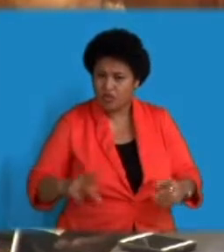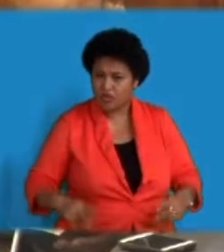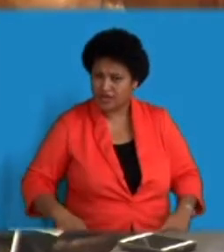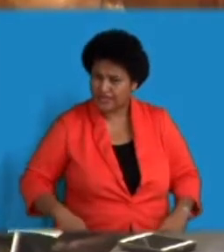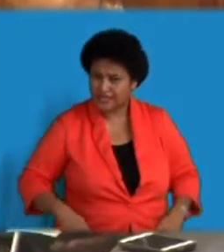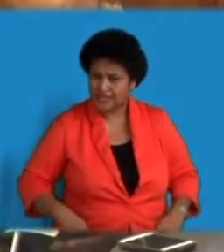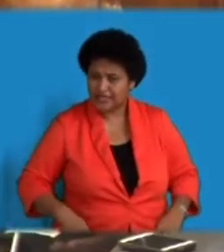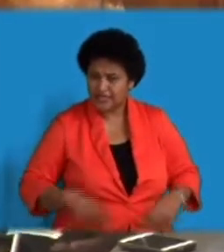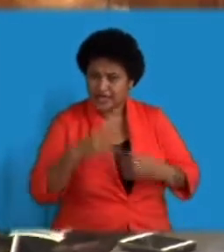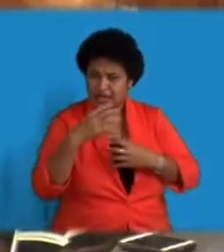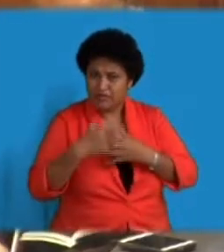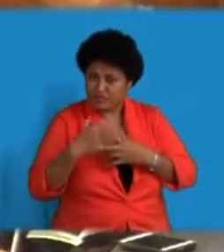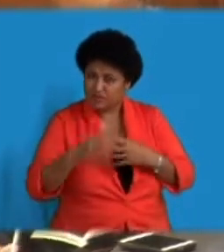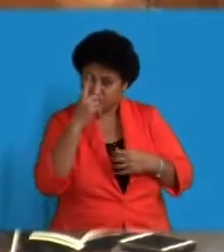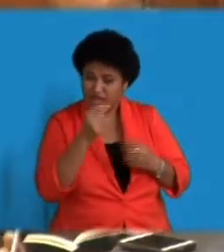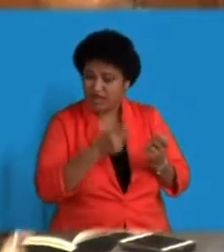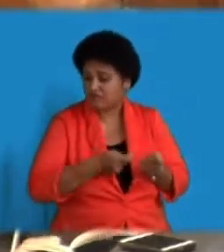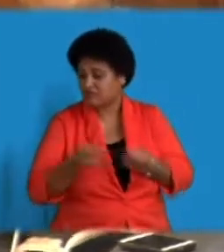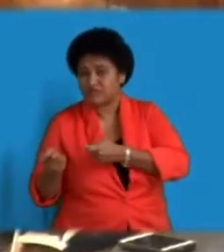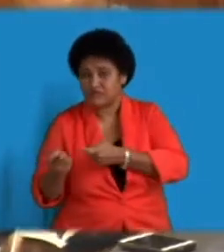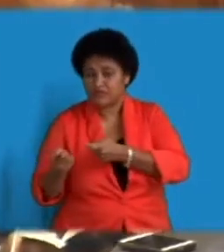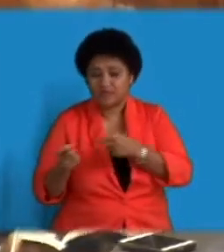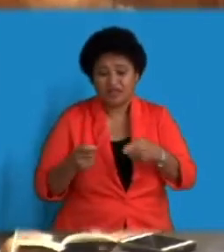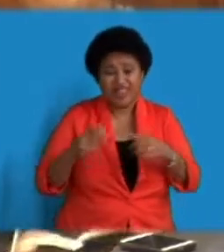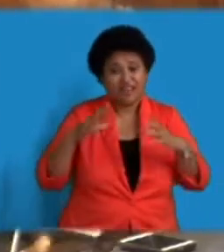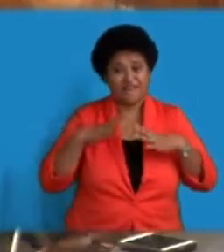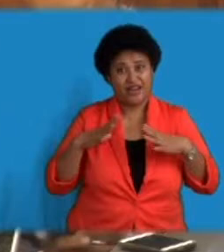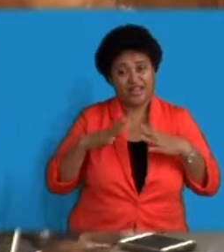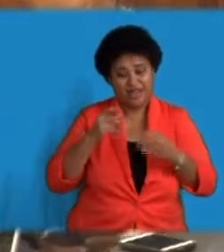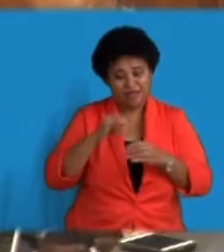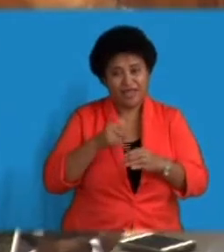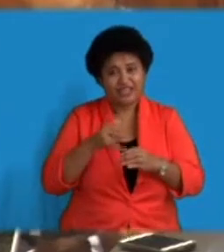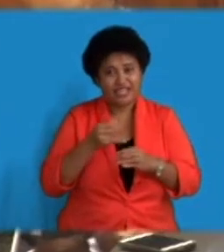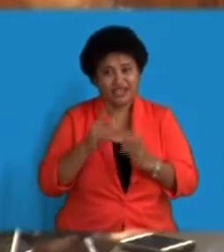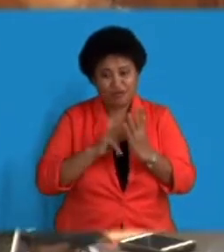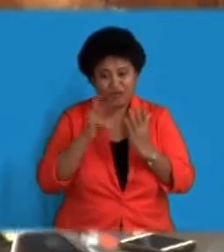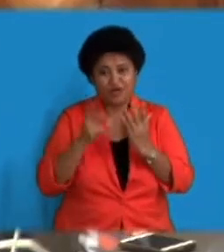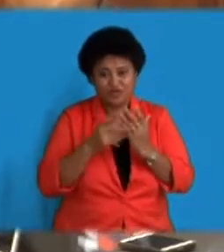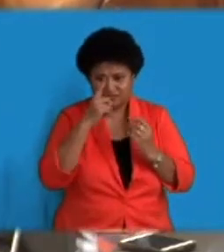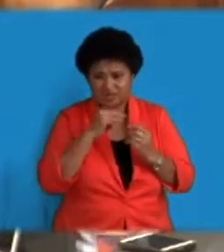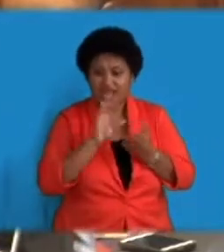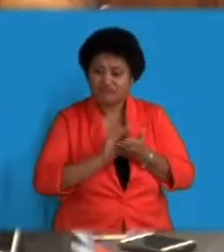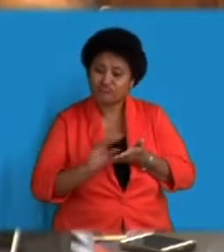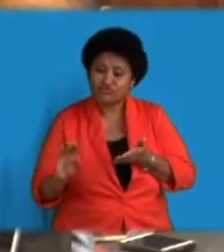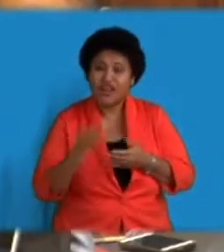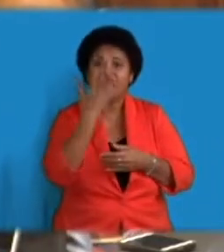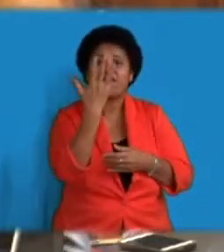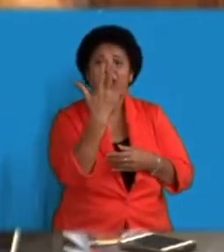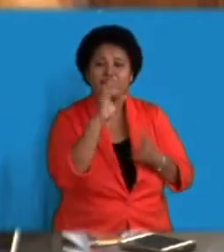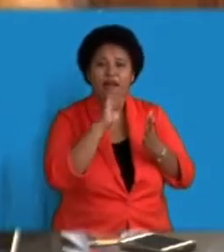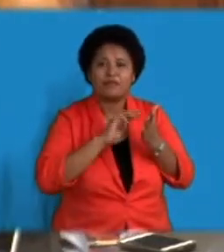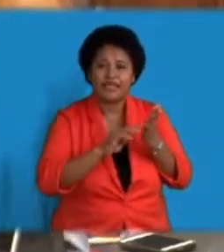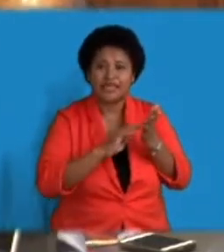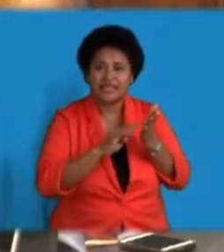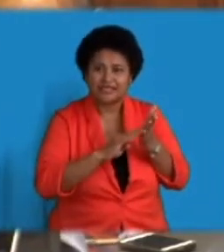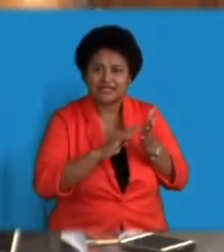transfer via 5 million from the free medicine project, bearing in mind that the shortage of drug, which